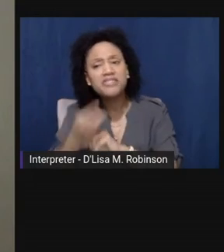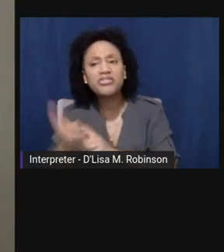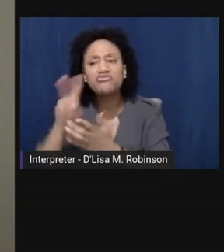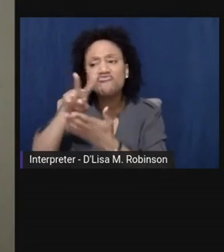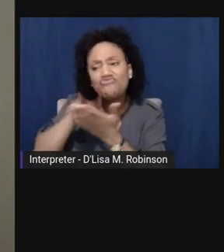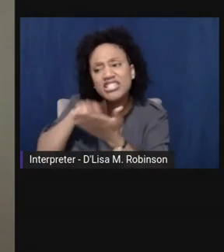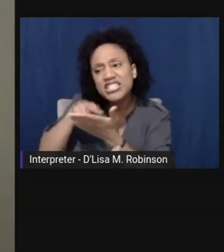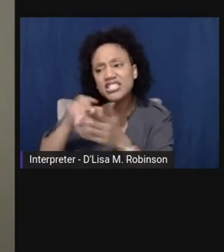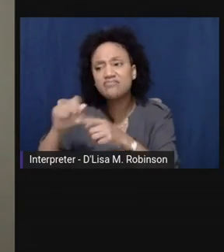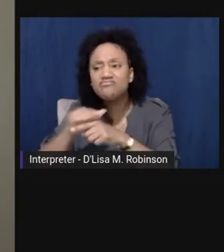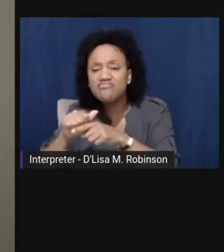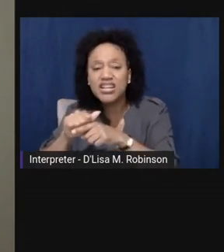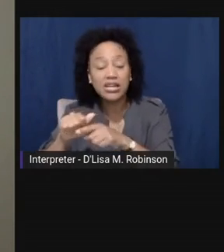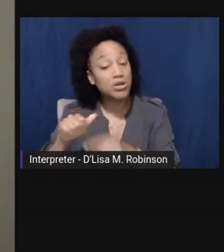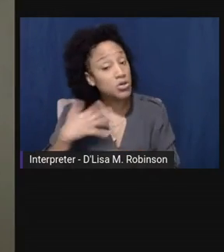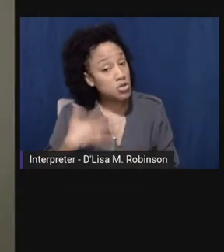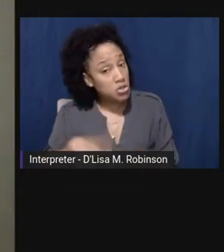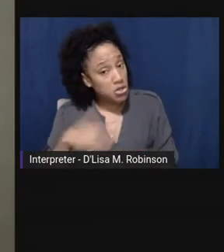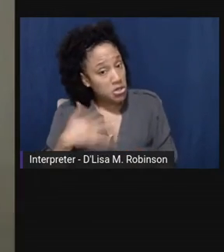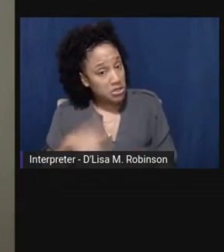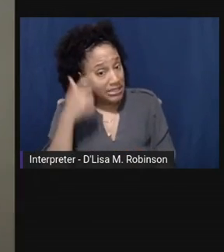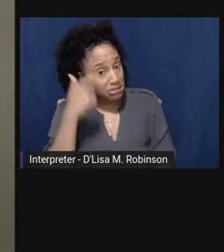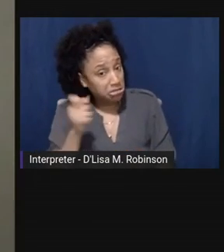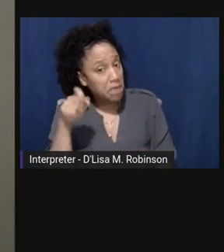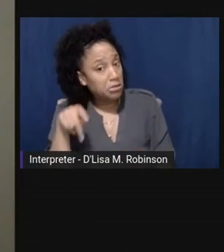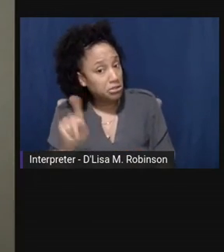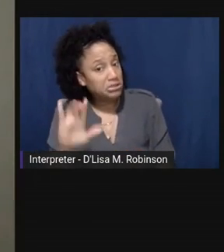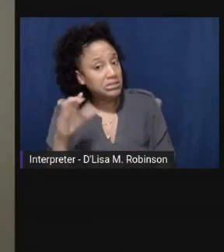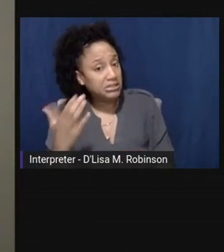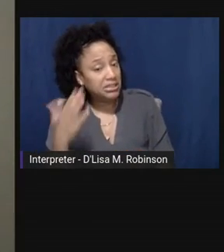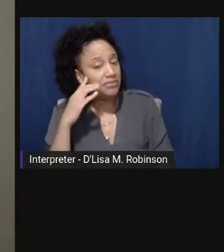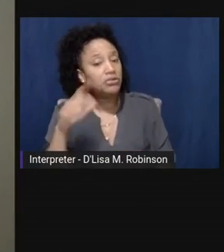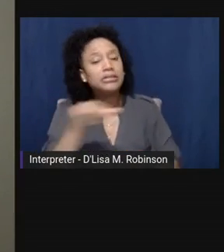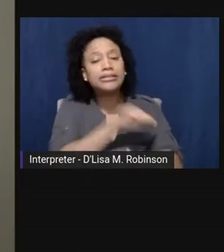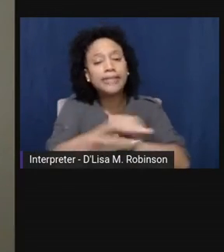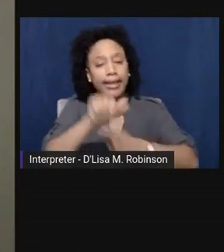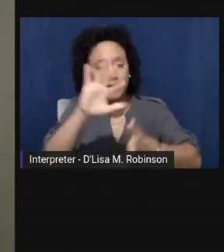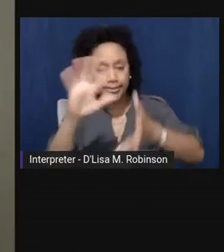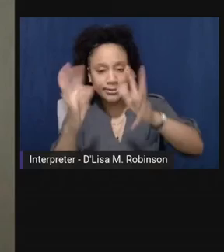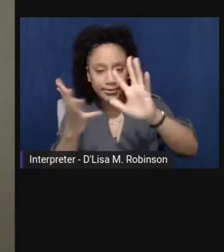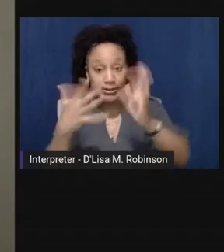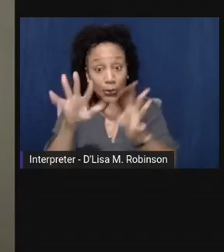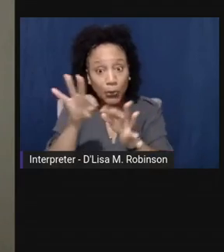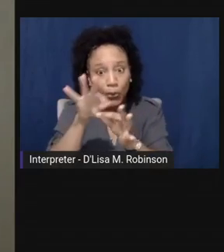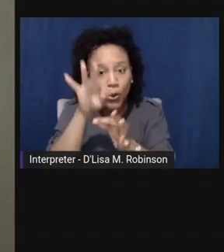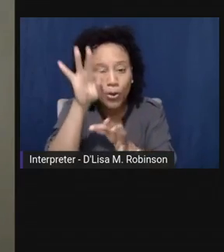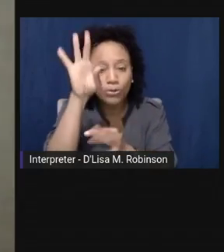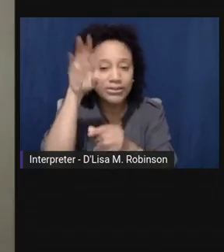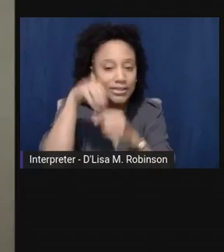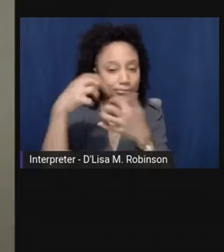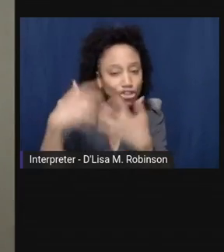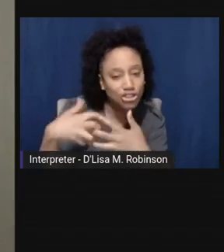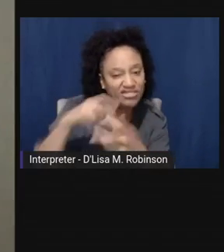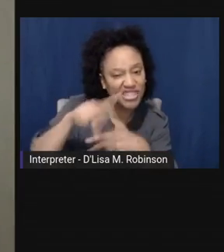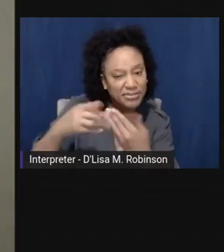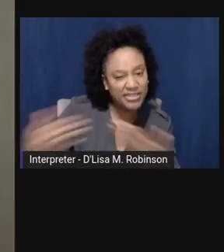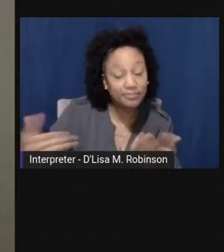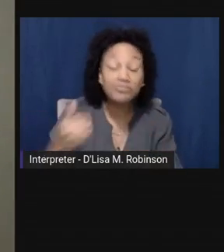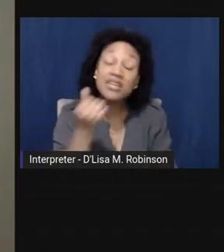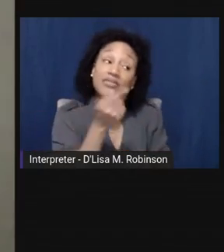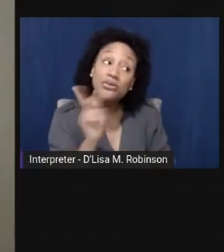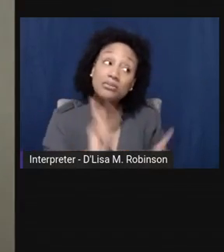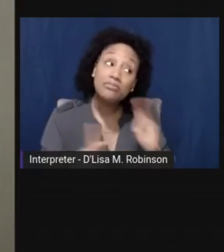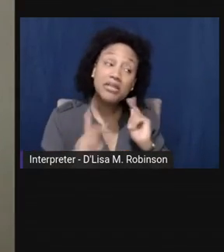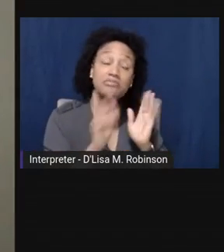and ooh, it provides some interesting opportunities for stagecraft. Ghost in the machine kind of stuff. I have a few folks on